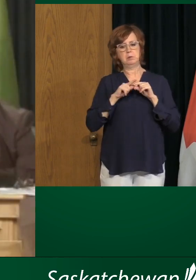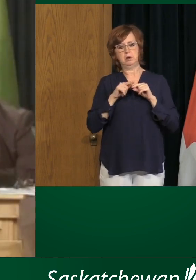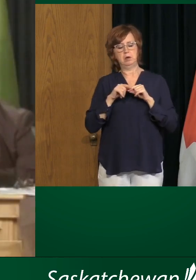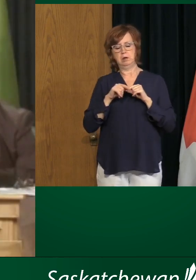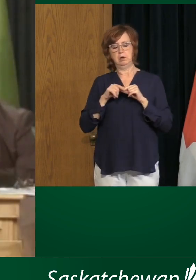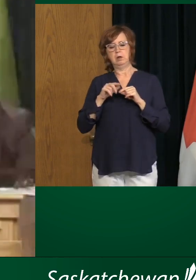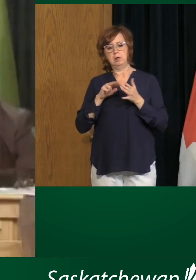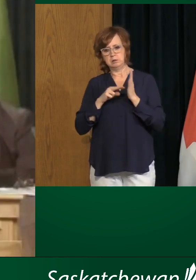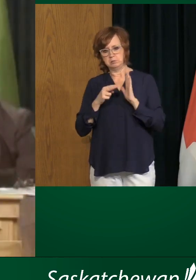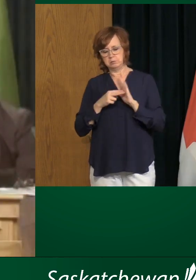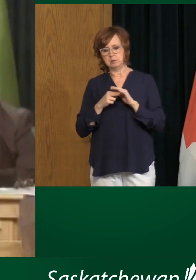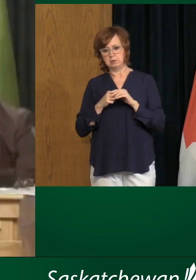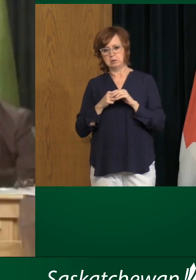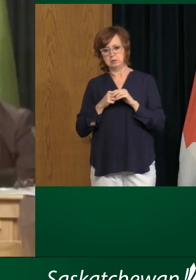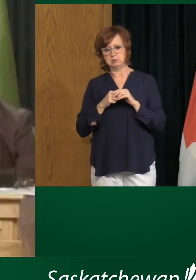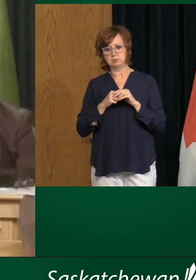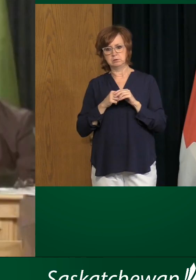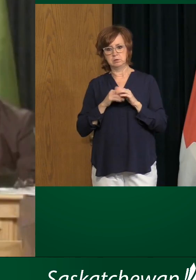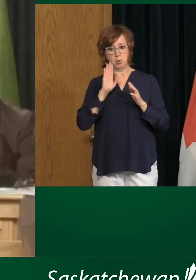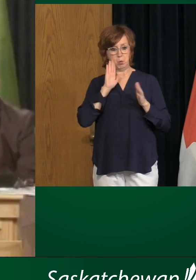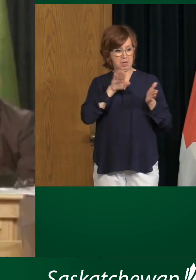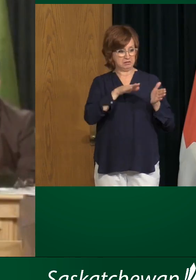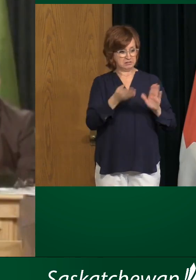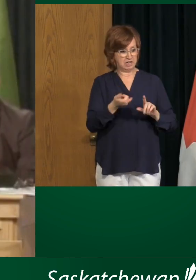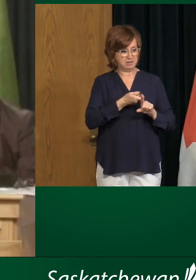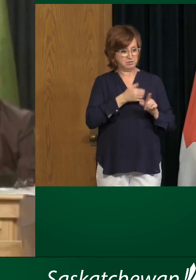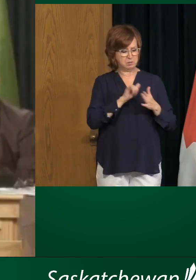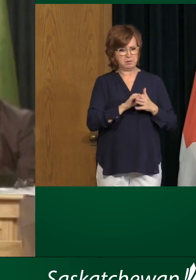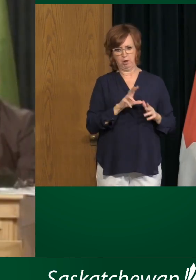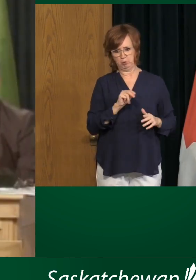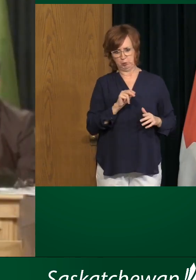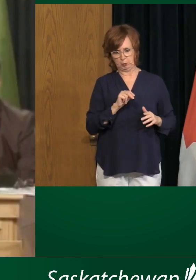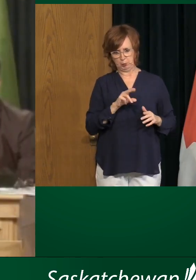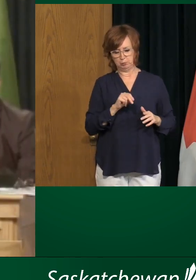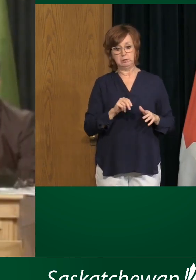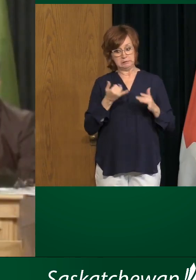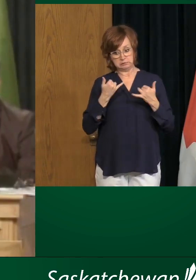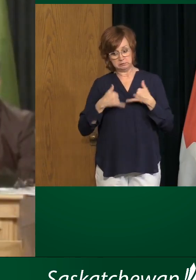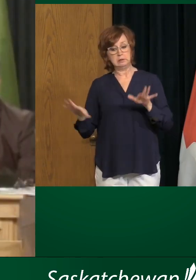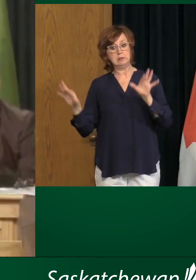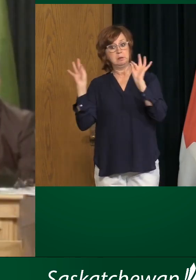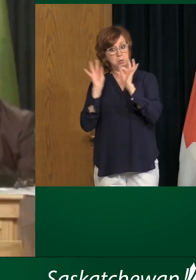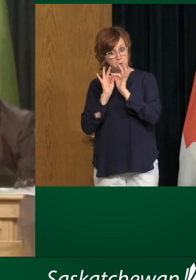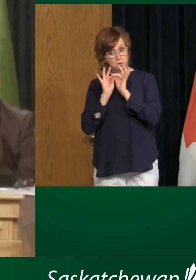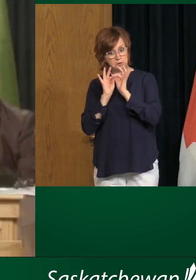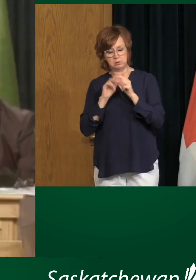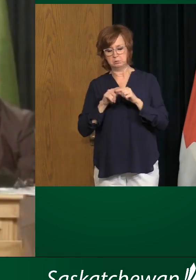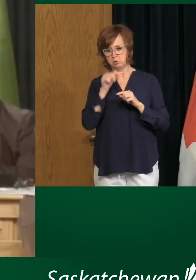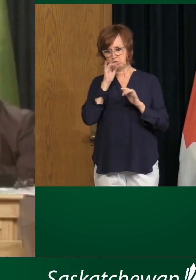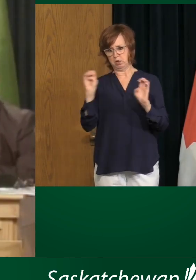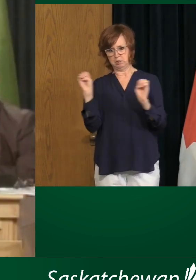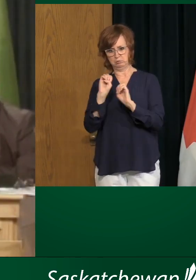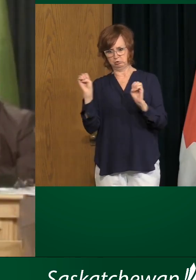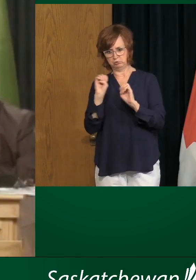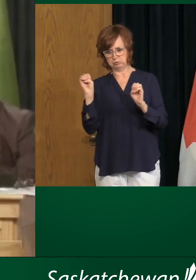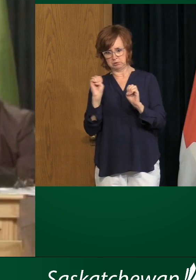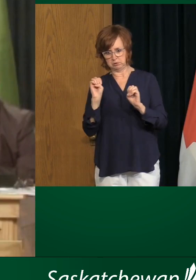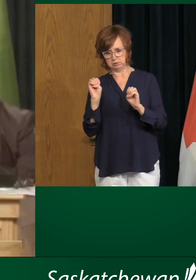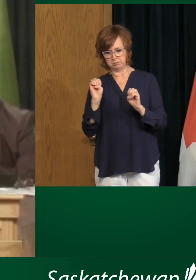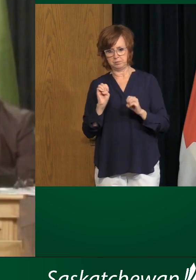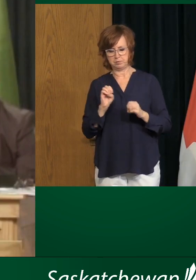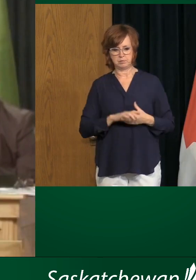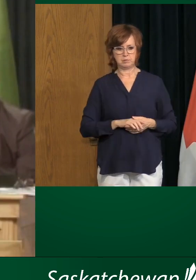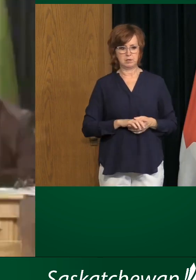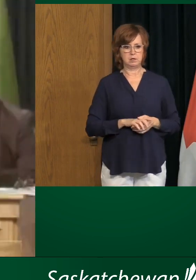discomfort to people. So those are sort of important, not necessarily emergent cases. And it really talks to